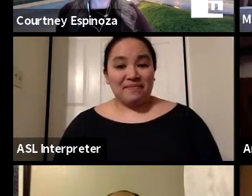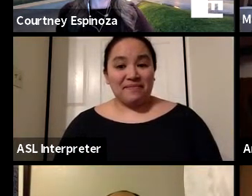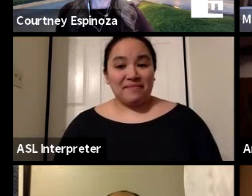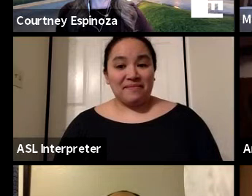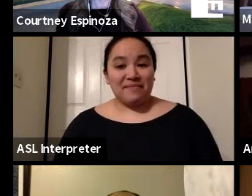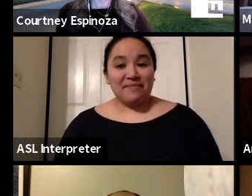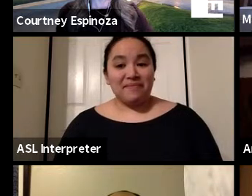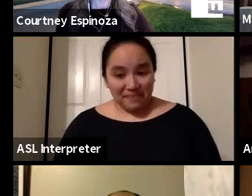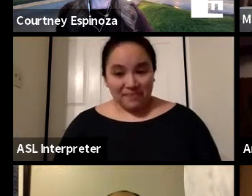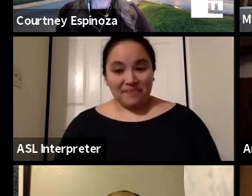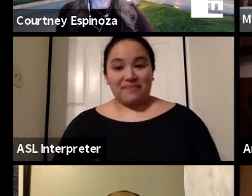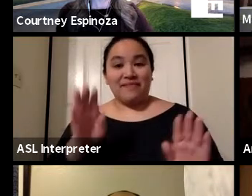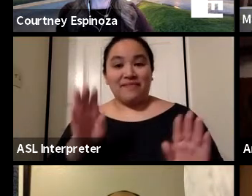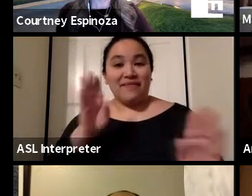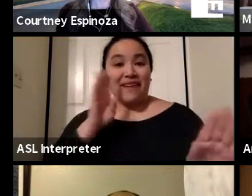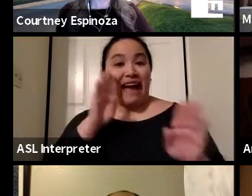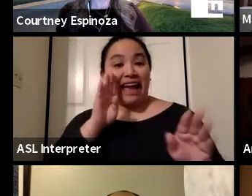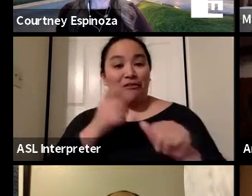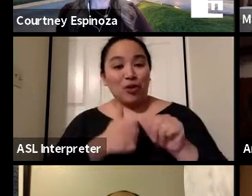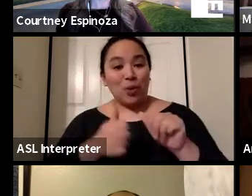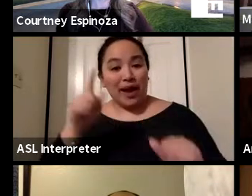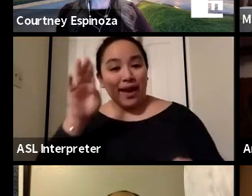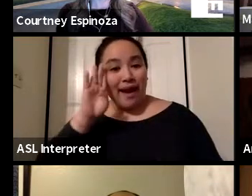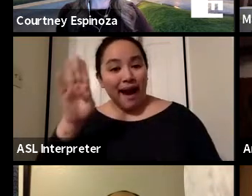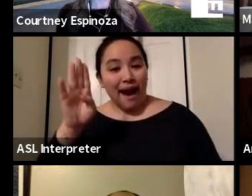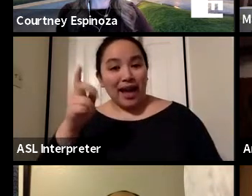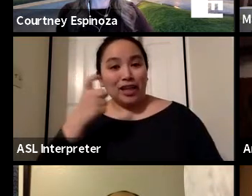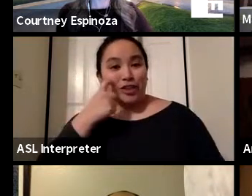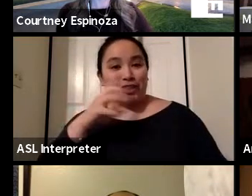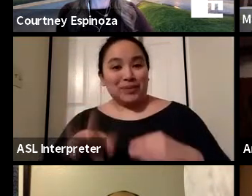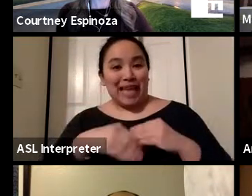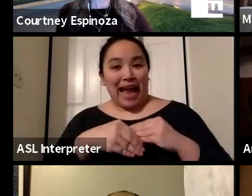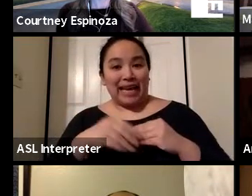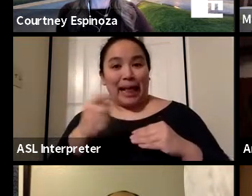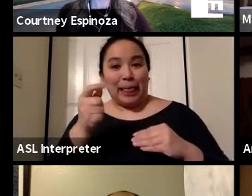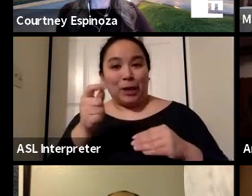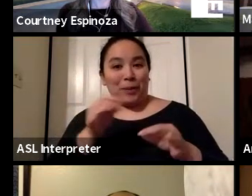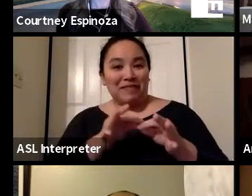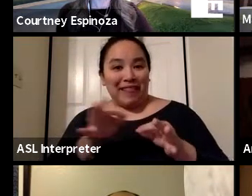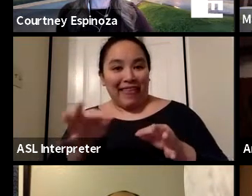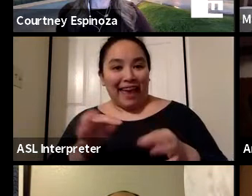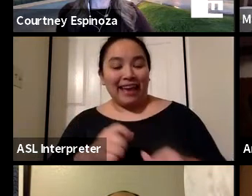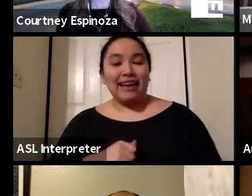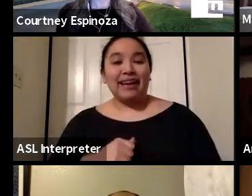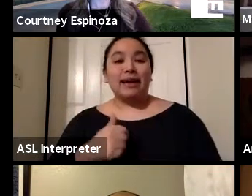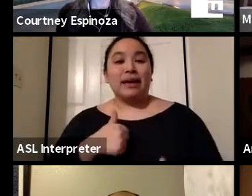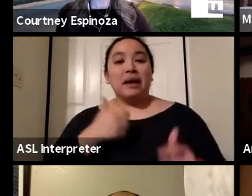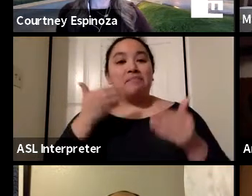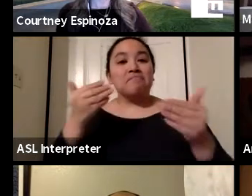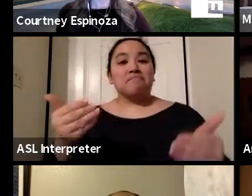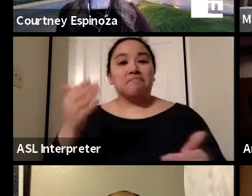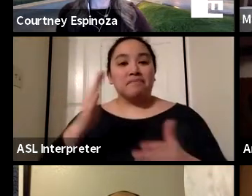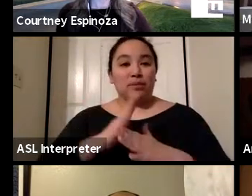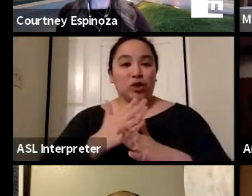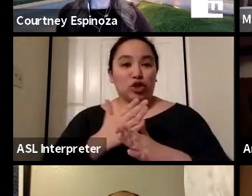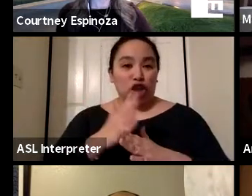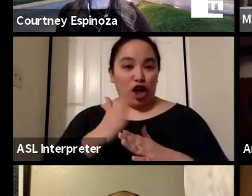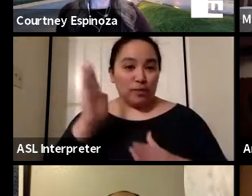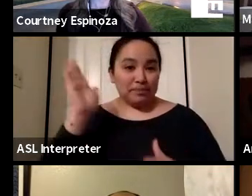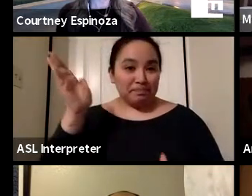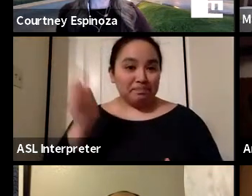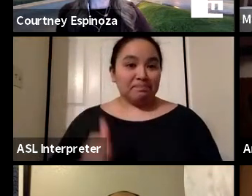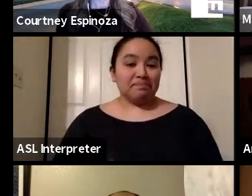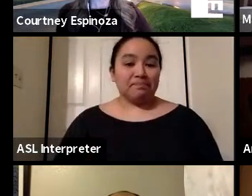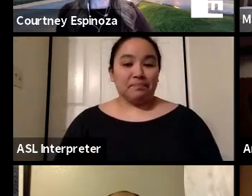Hi, everyone. Hi, I just got added on and there was a little bit of a delay there. So I'm going to go ahead and share my screen so you can get